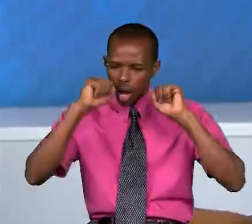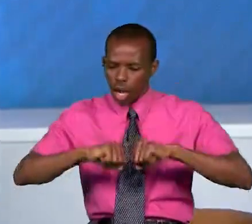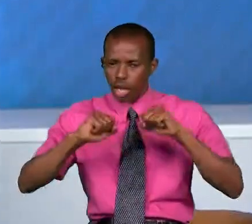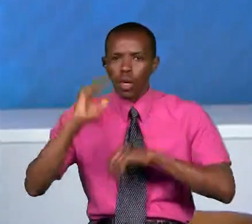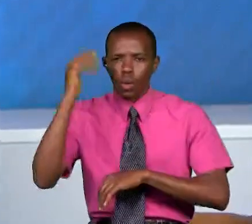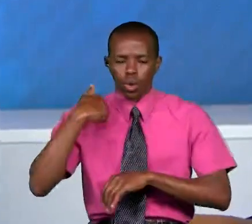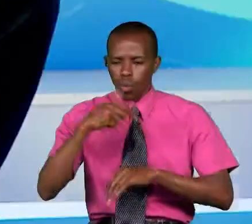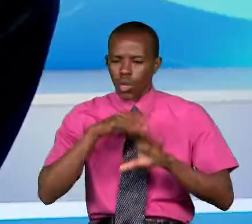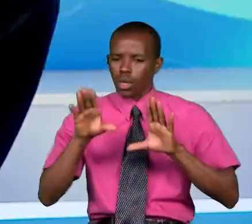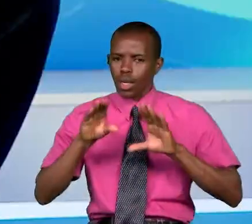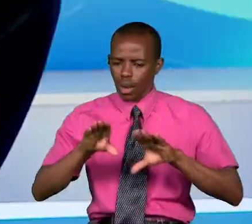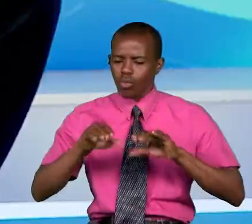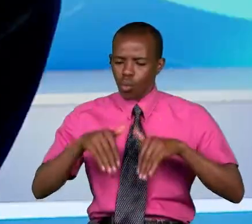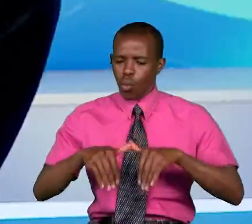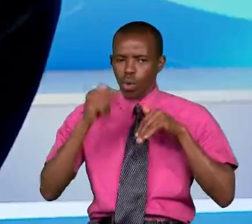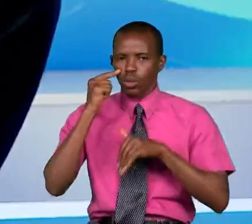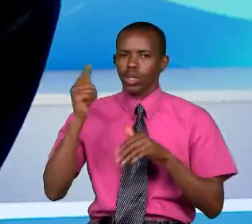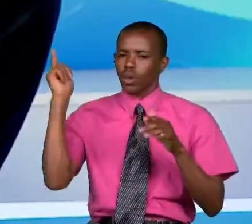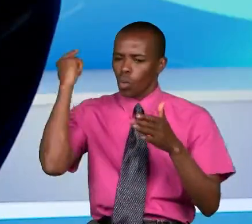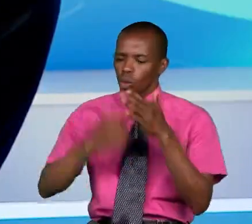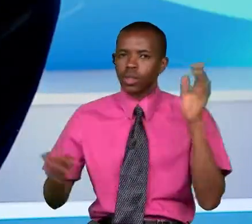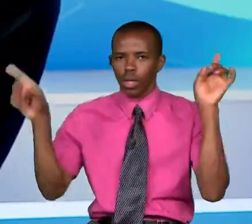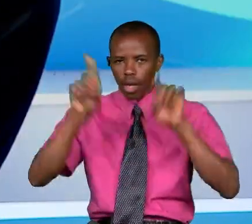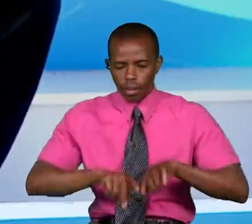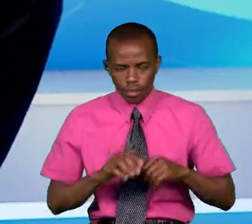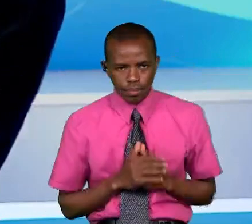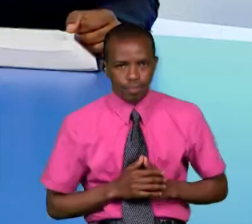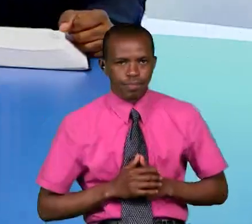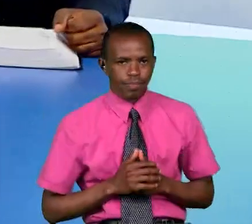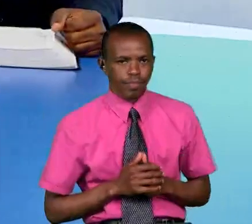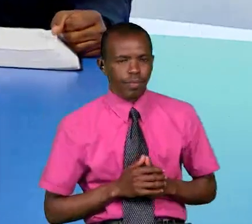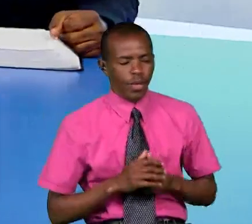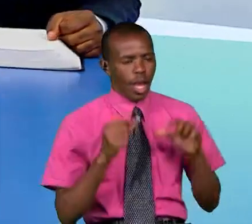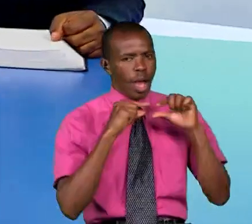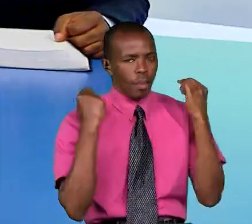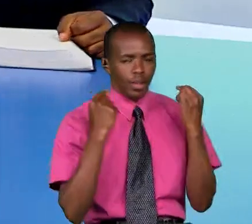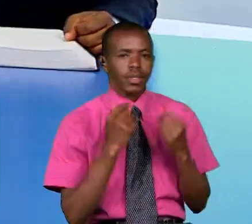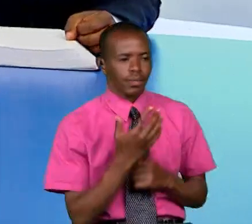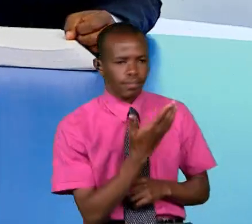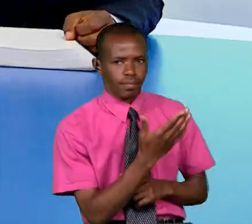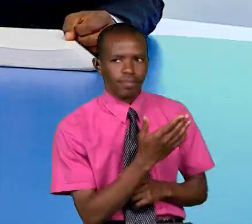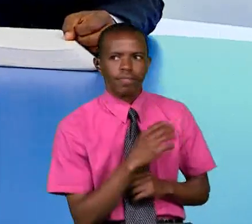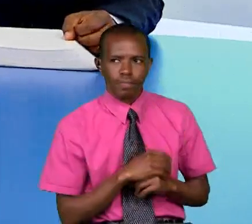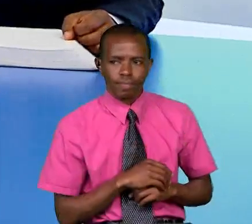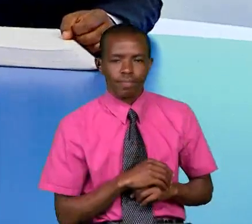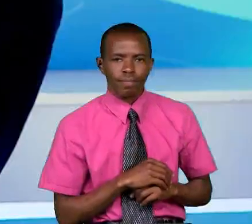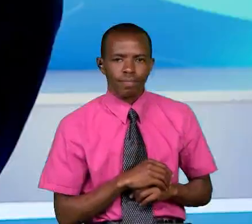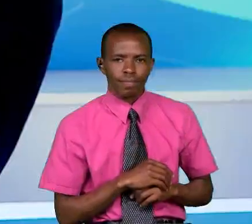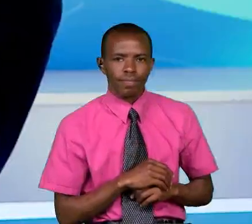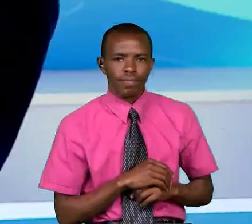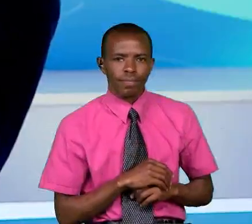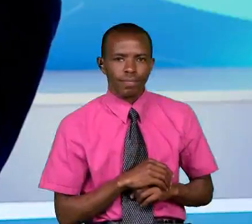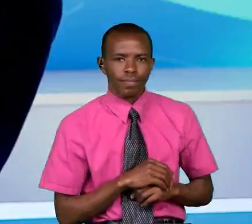are waiting eagerly to see that, to see whether that happens. Pastor Nyaga. Yes, yes. Karibu sana to our studios. Thank you so much. We normally